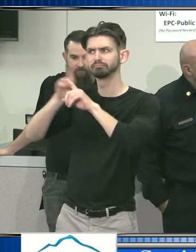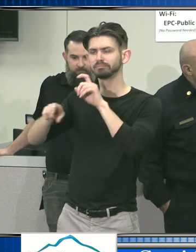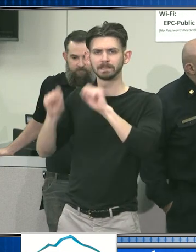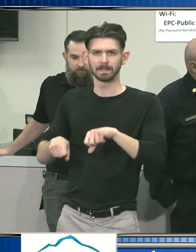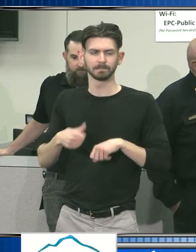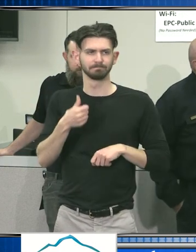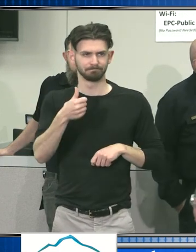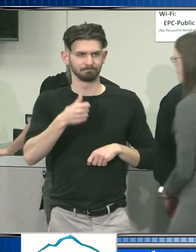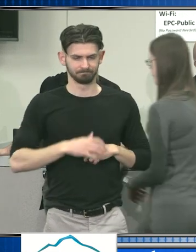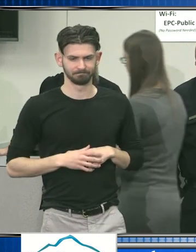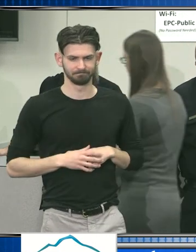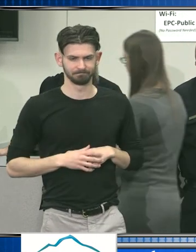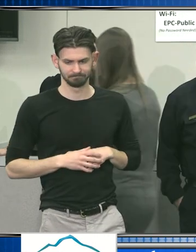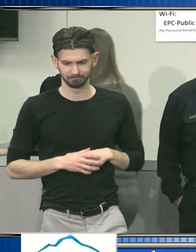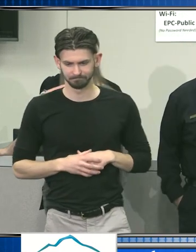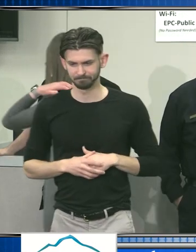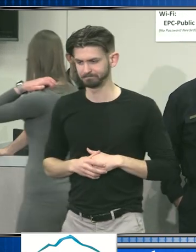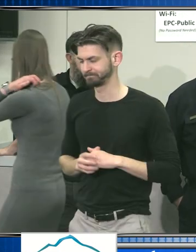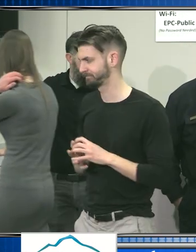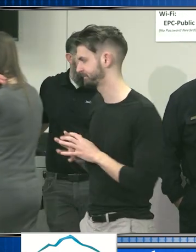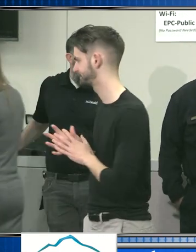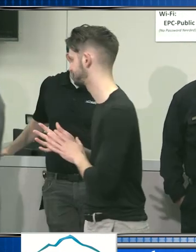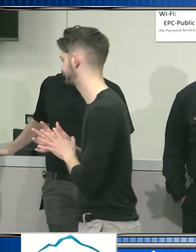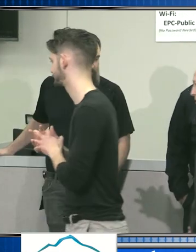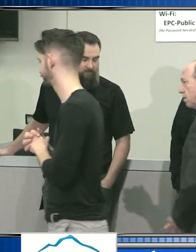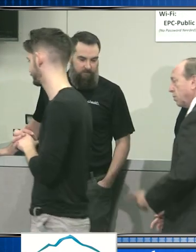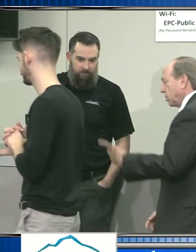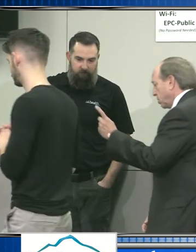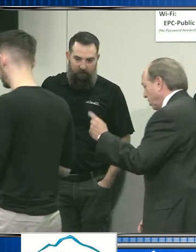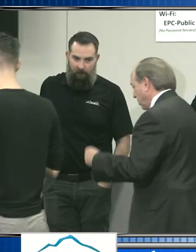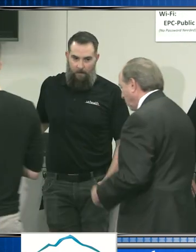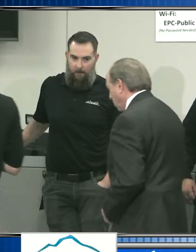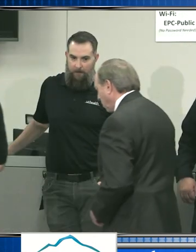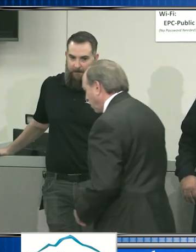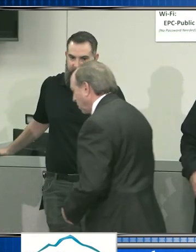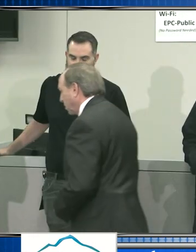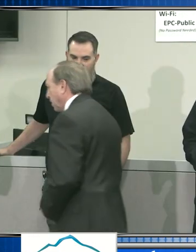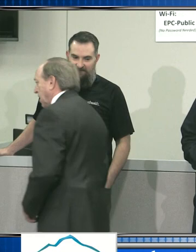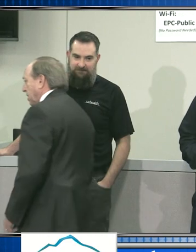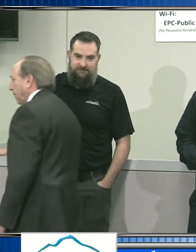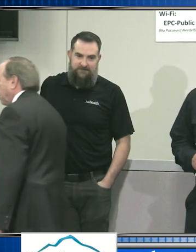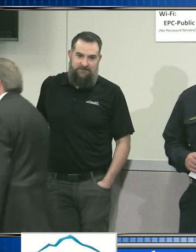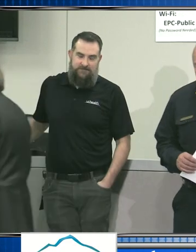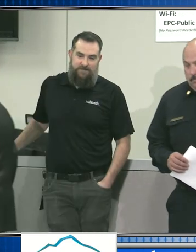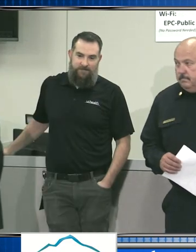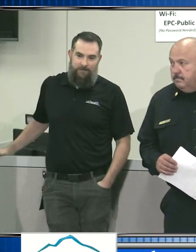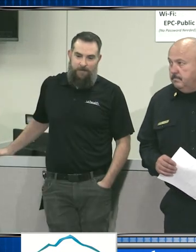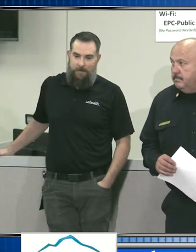Okay. America.